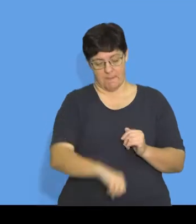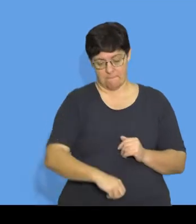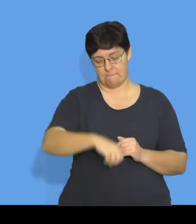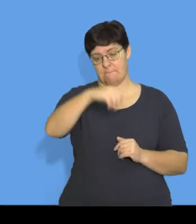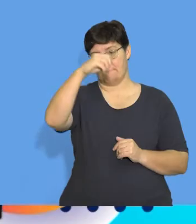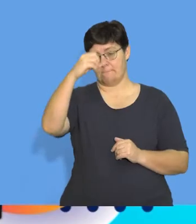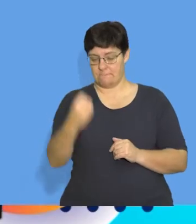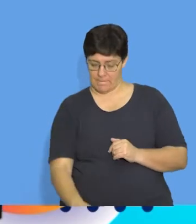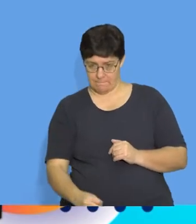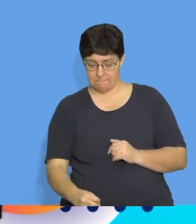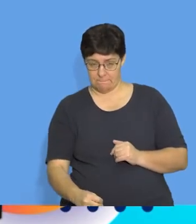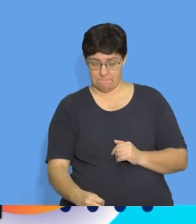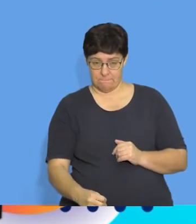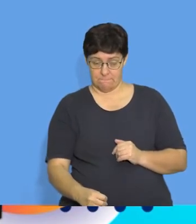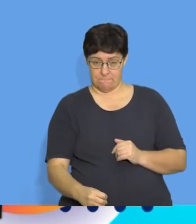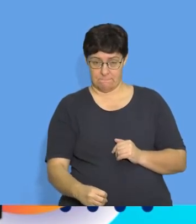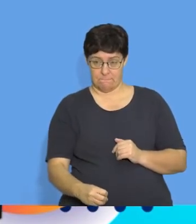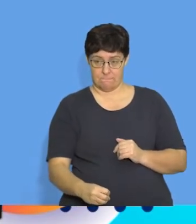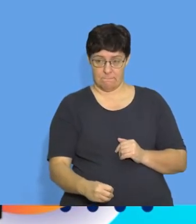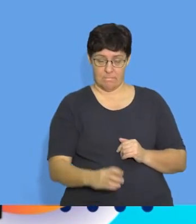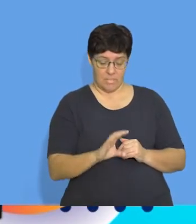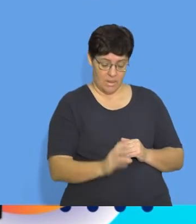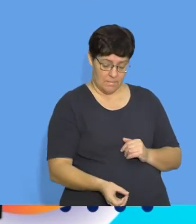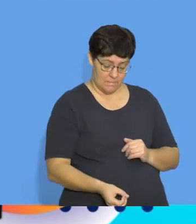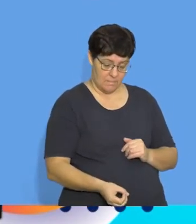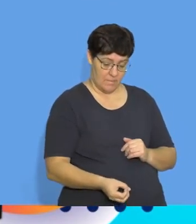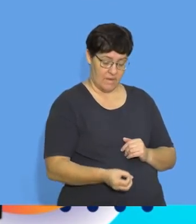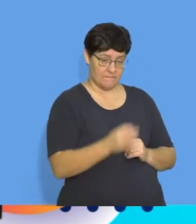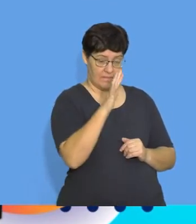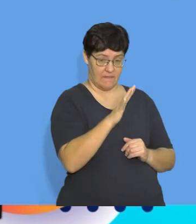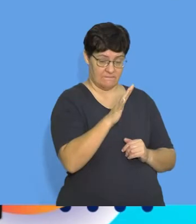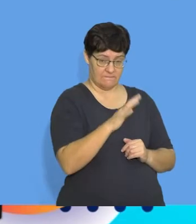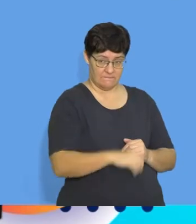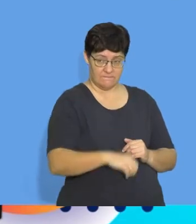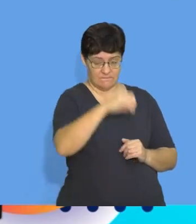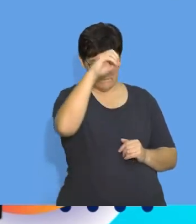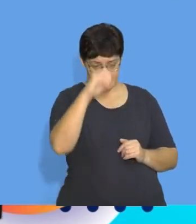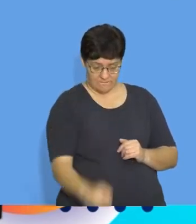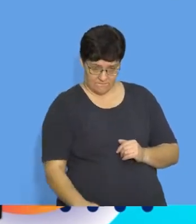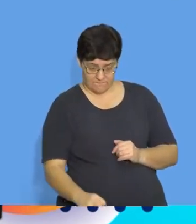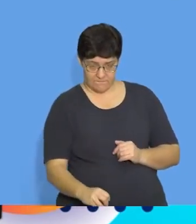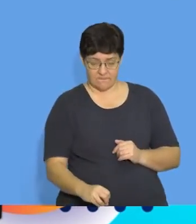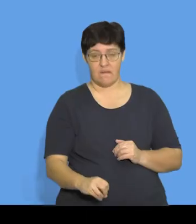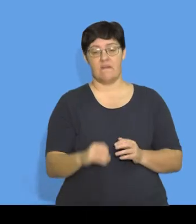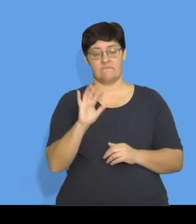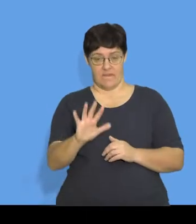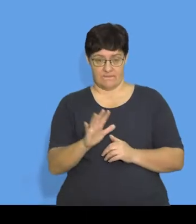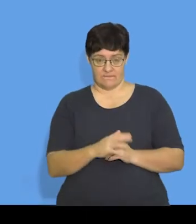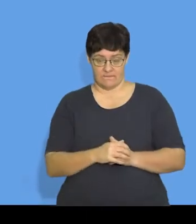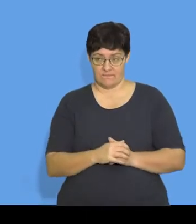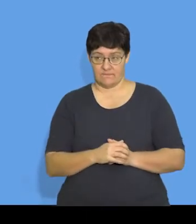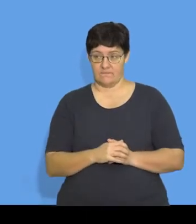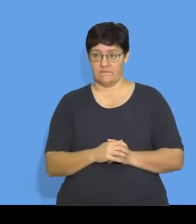calculation, okay? It left the floor at 5. It's going to hit the floor at 5. So